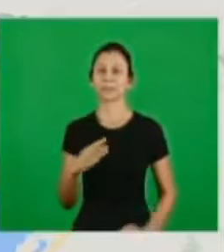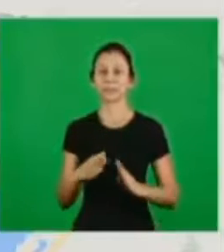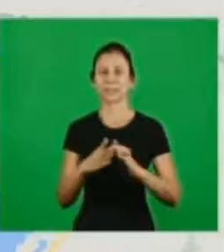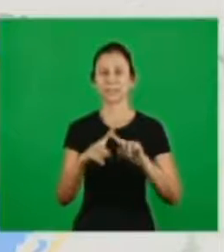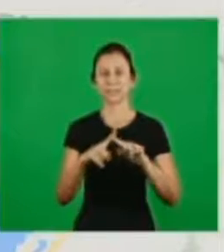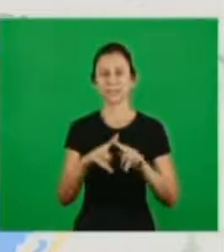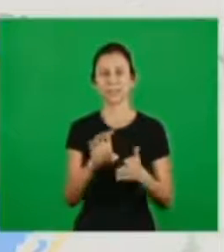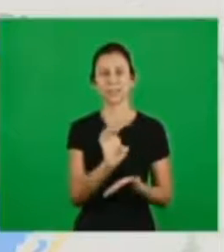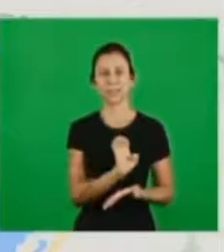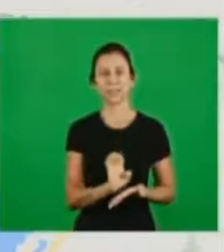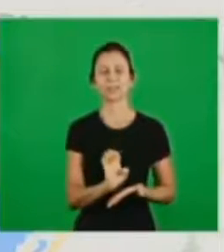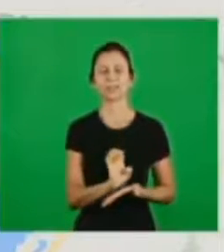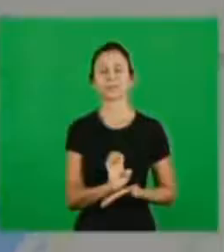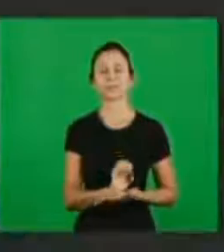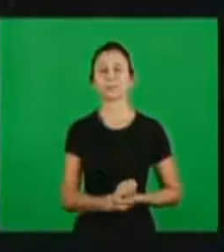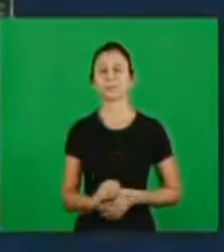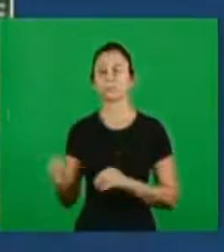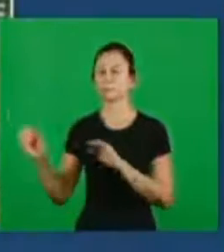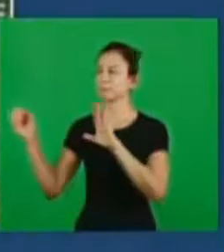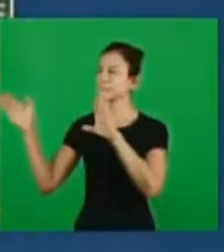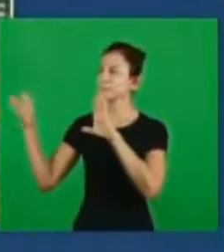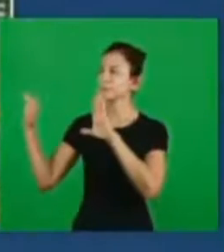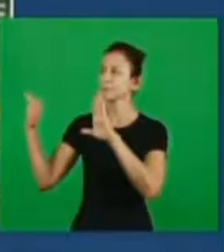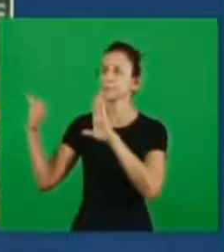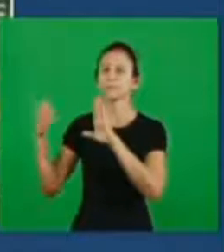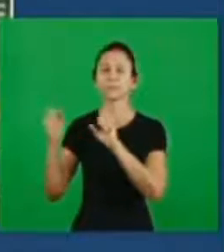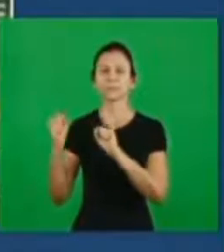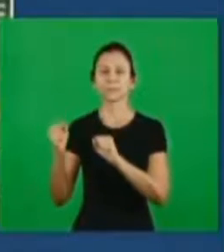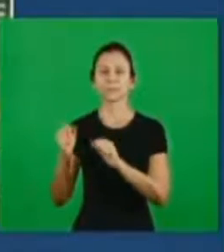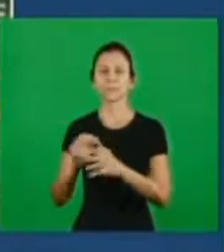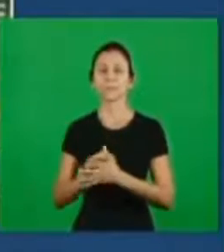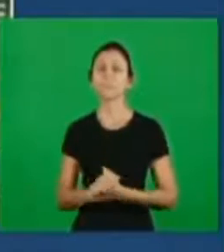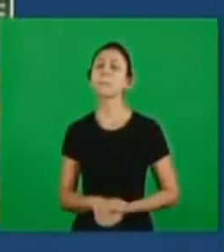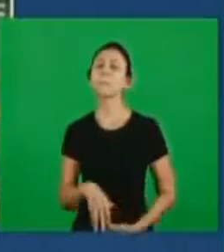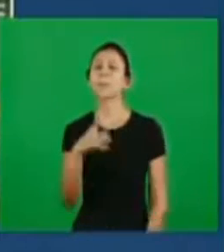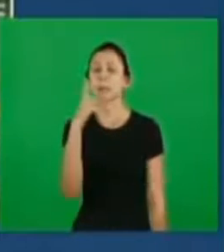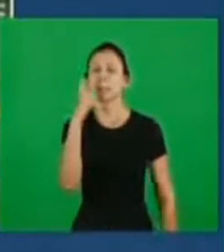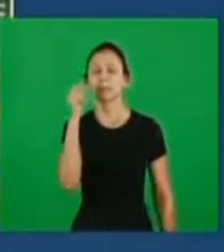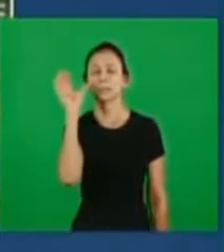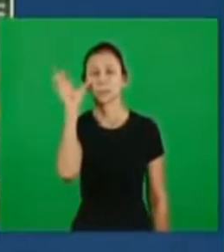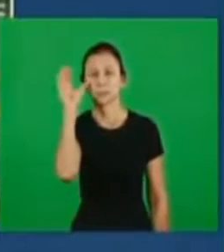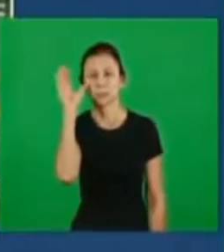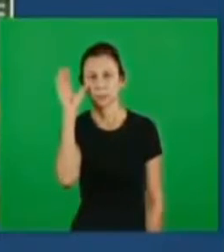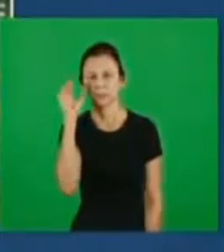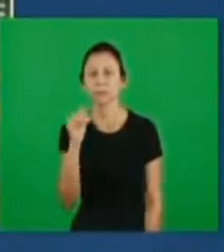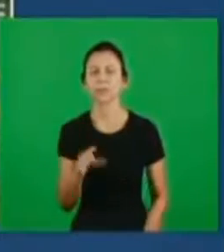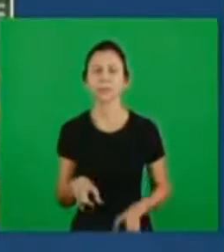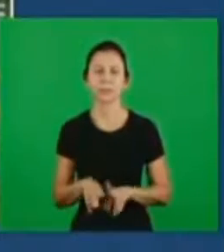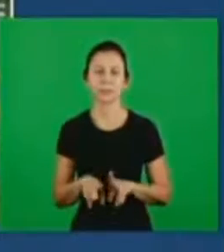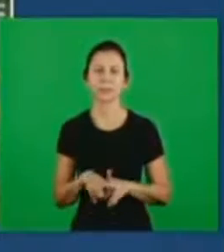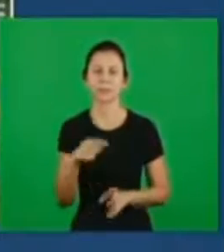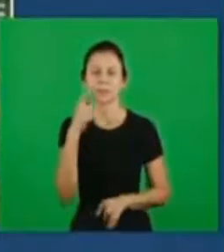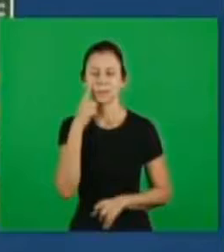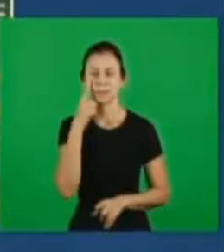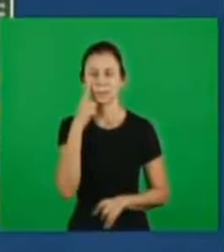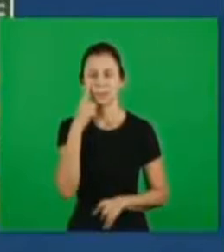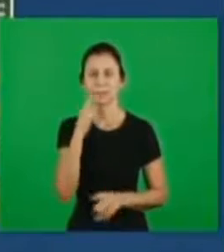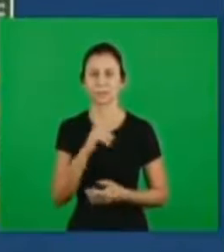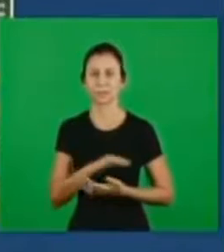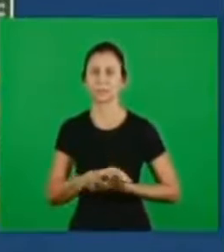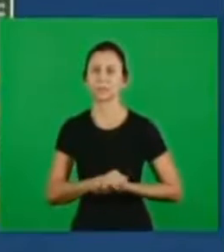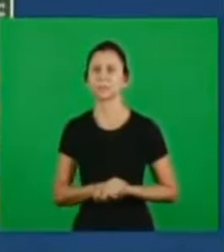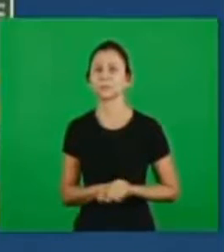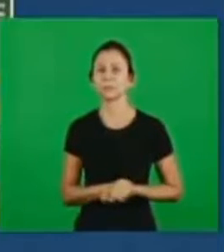prison. It was the first pastor of the church of Ephesus. So let's go to the next slide. So it's interesting to the brethren. See